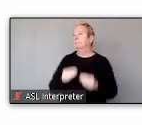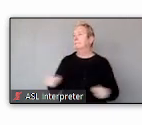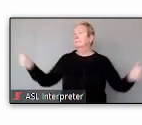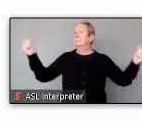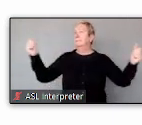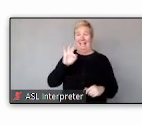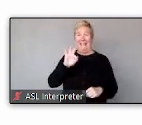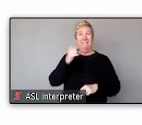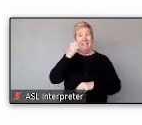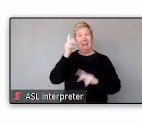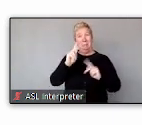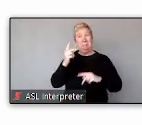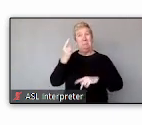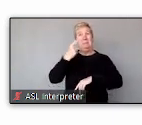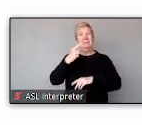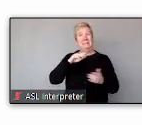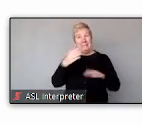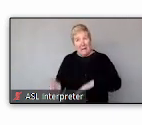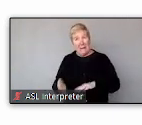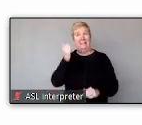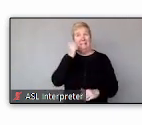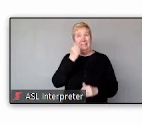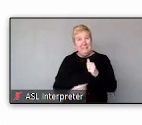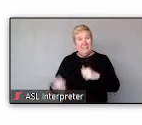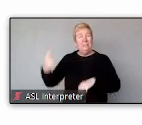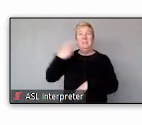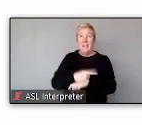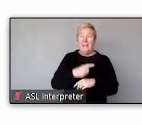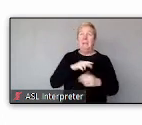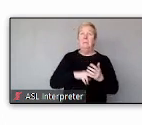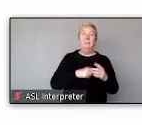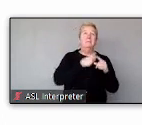for a really long time, that means a significant impact on